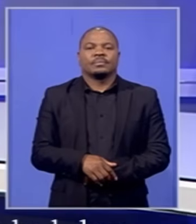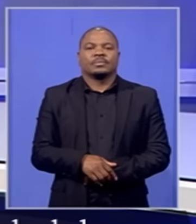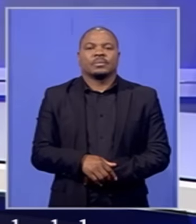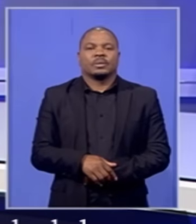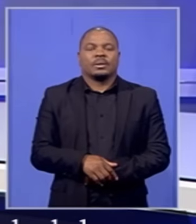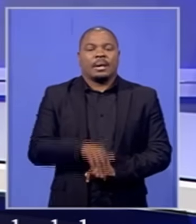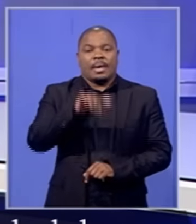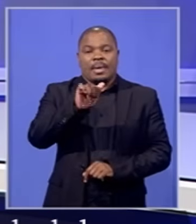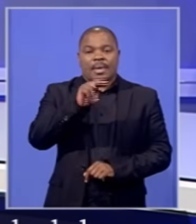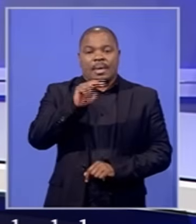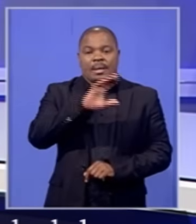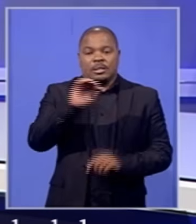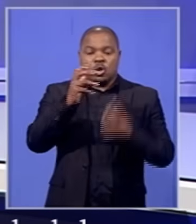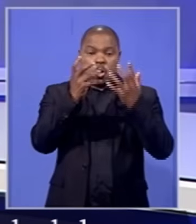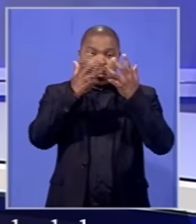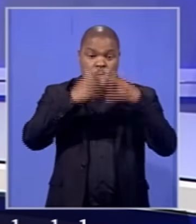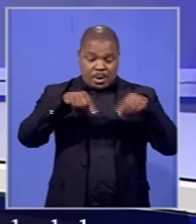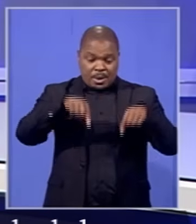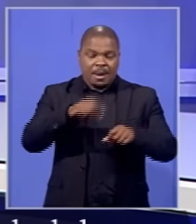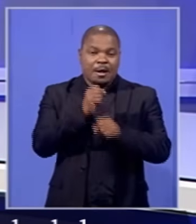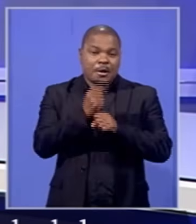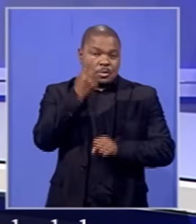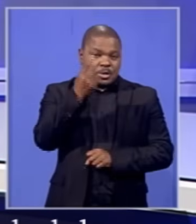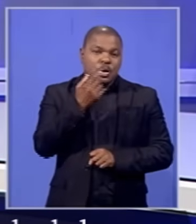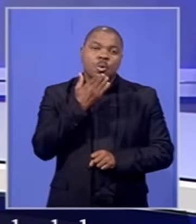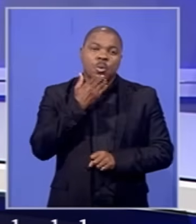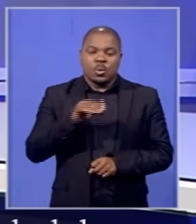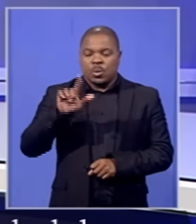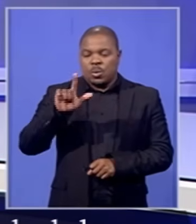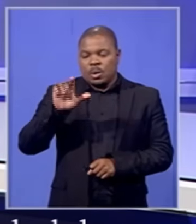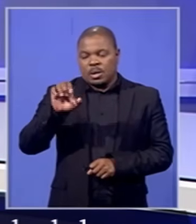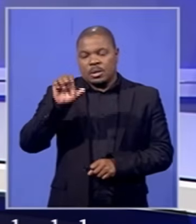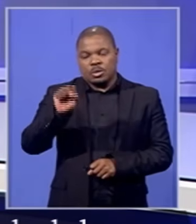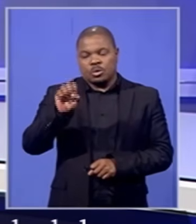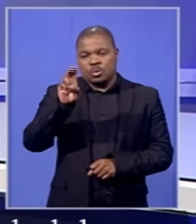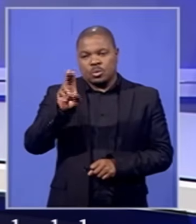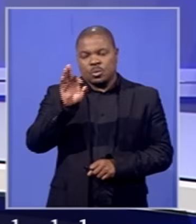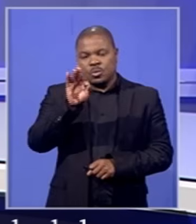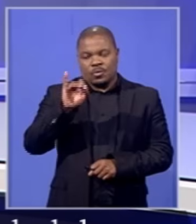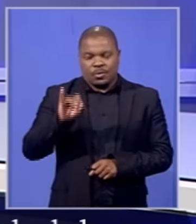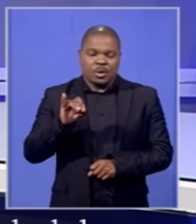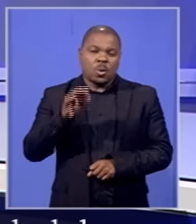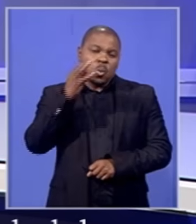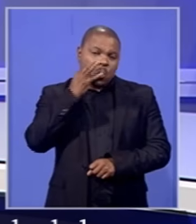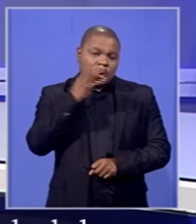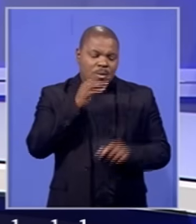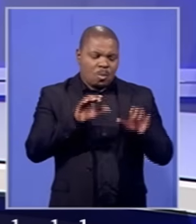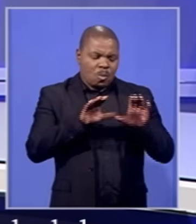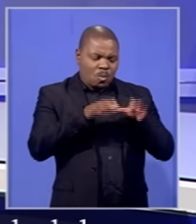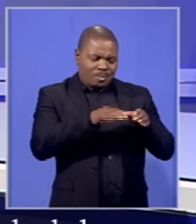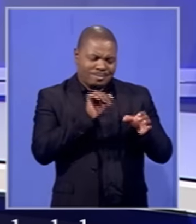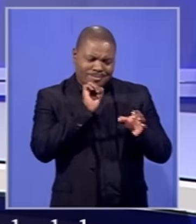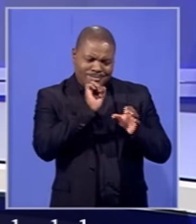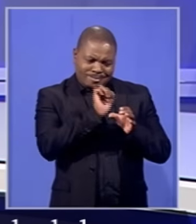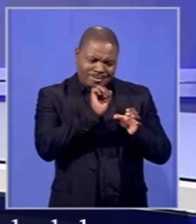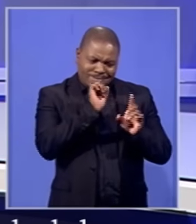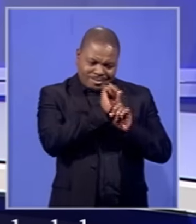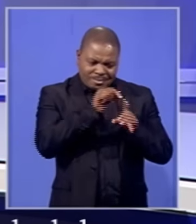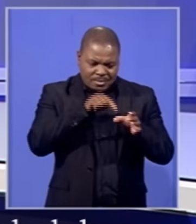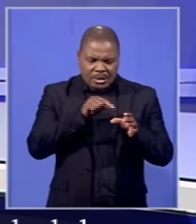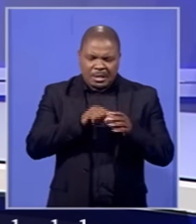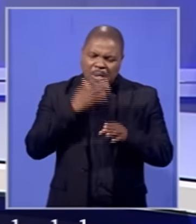Moepapitso wa ANC mo profenseng ya Gauteng Panyaza Lesufi a re lekoko le dira ka bojotlhe go itlama